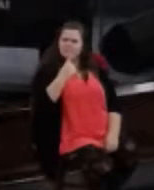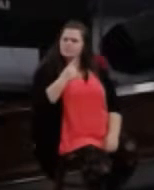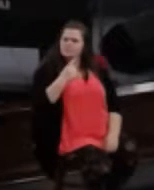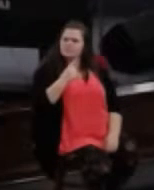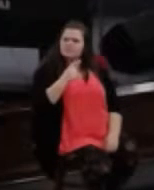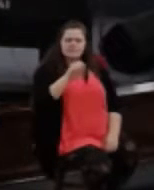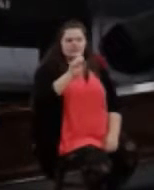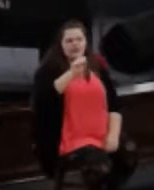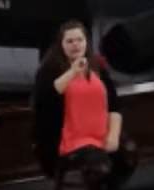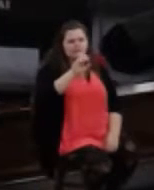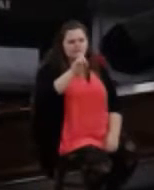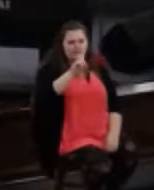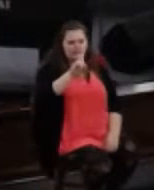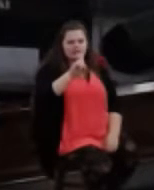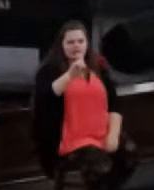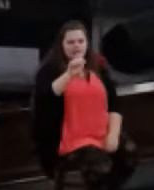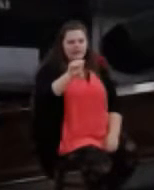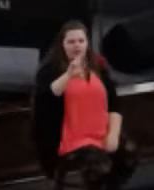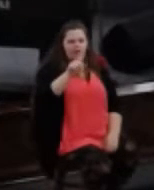Siddhartha.